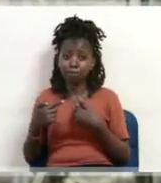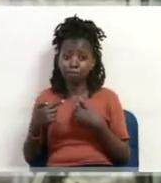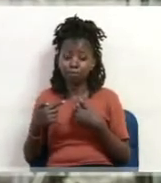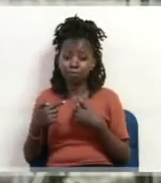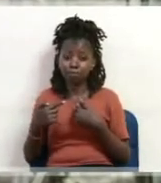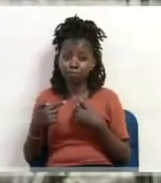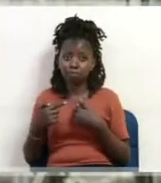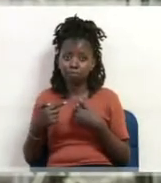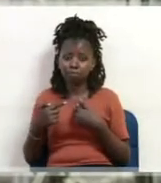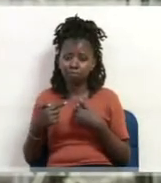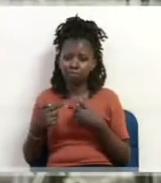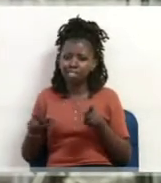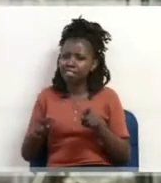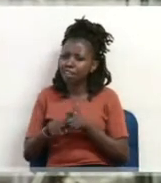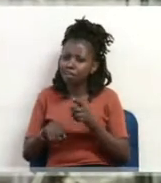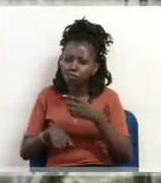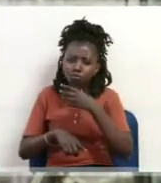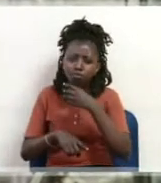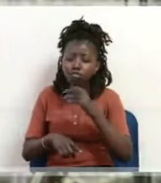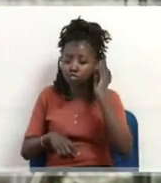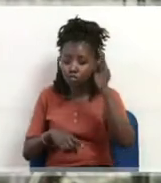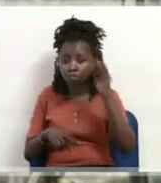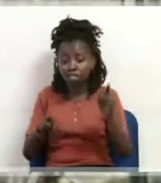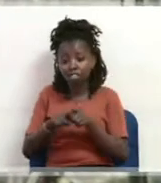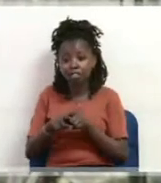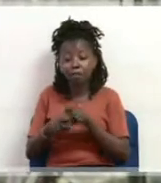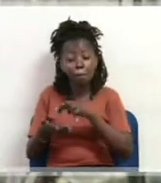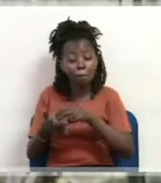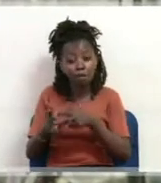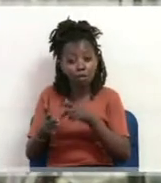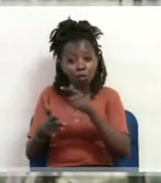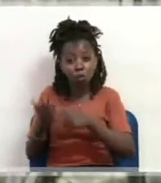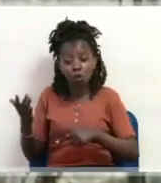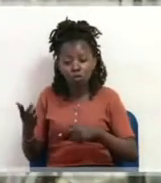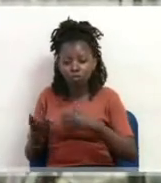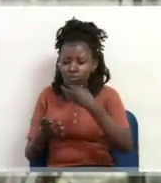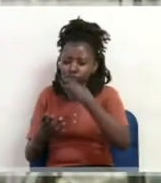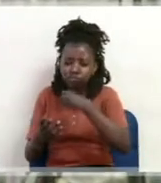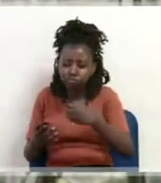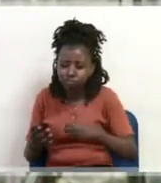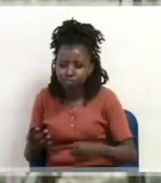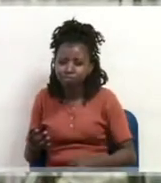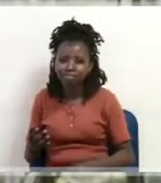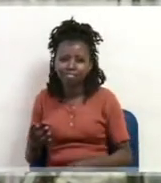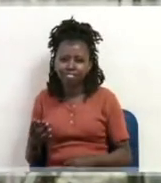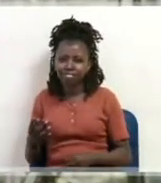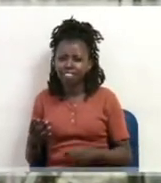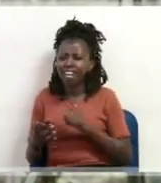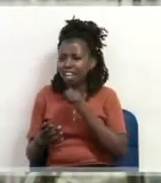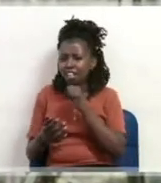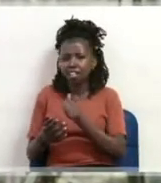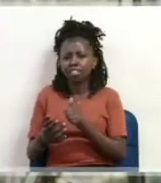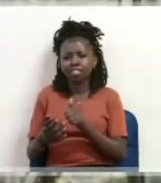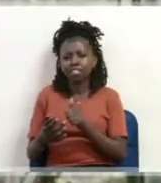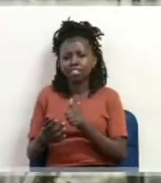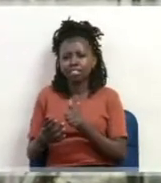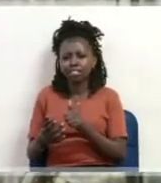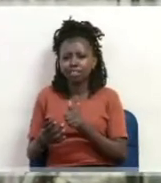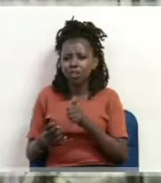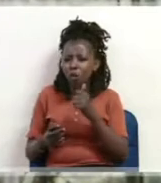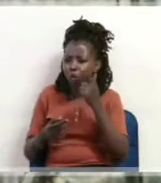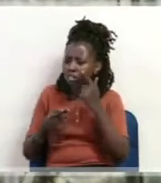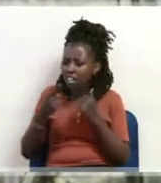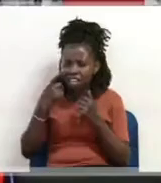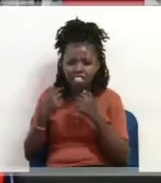that we are growing old. Hallelujah. Accept it. Grateful. Don't keep on lamenting when you are